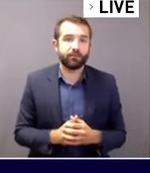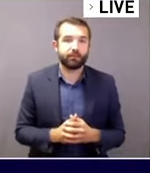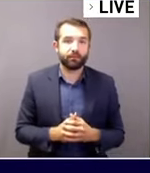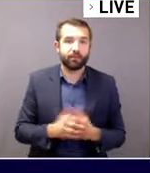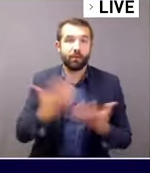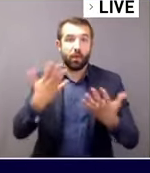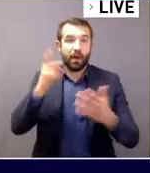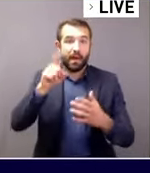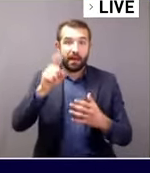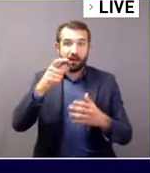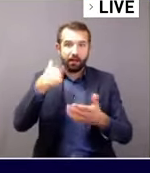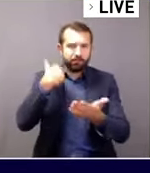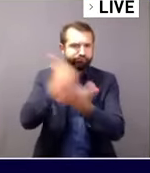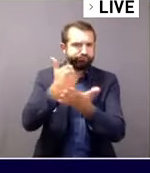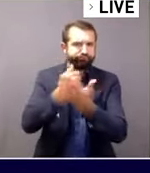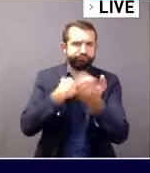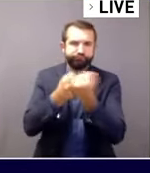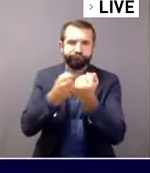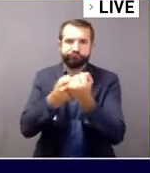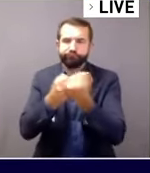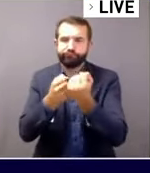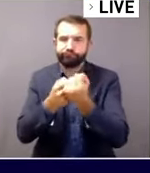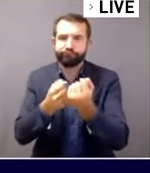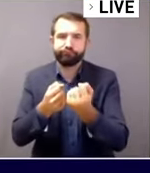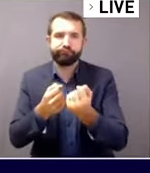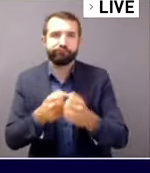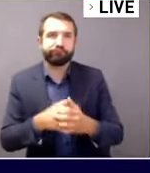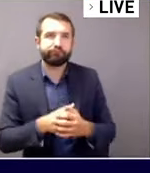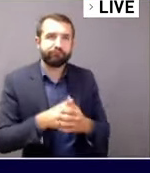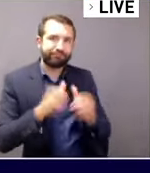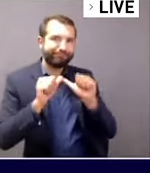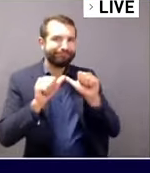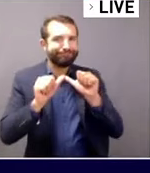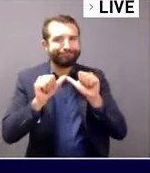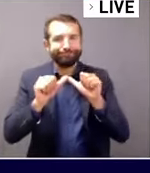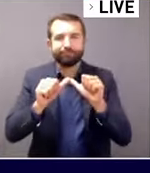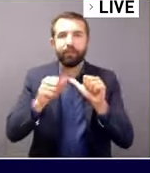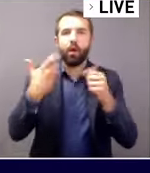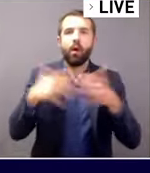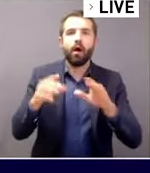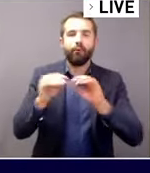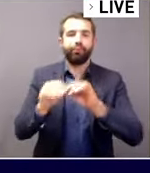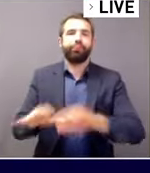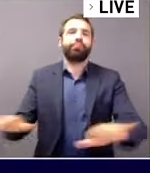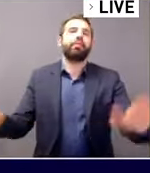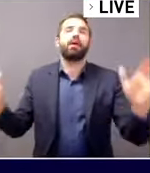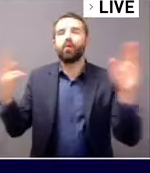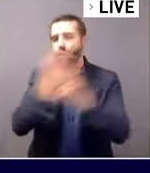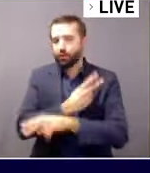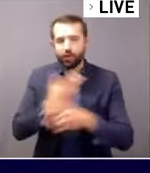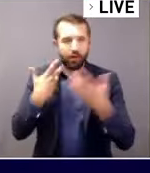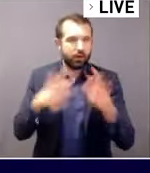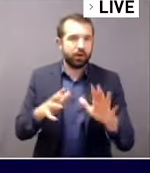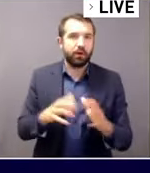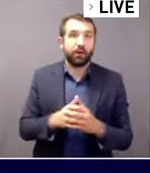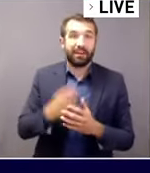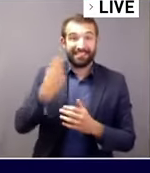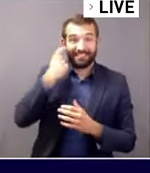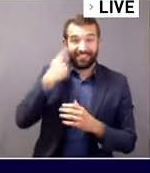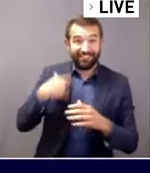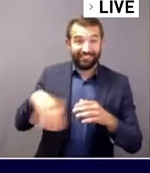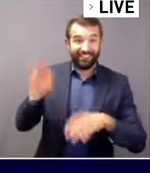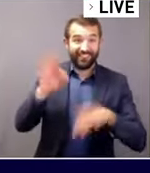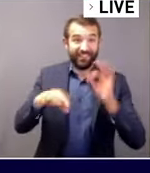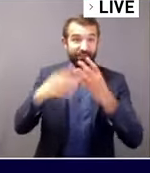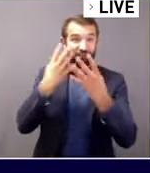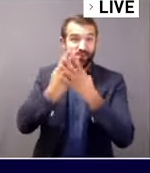infection control measures in place to continue limiting the spread. Although, as I noted, some of the recent cases among inmates have